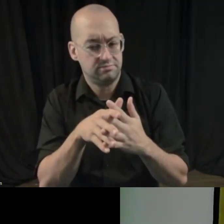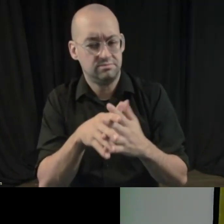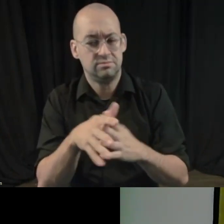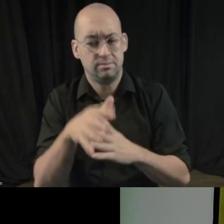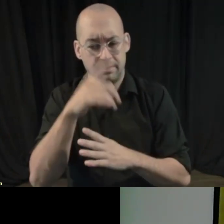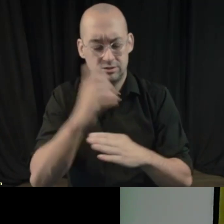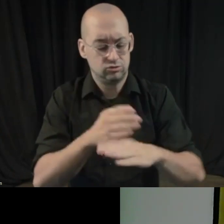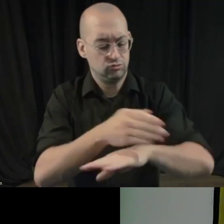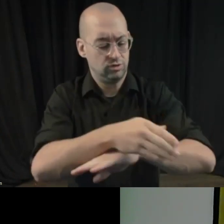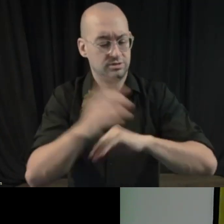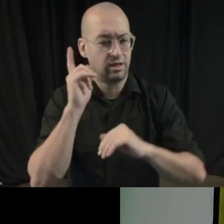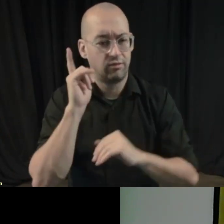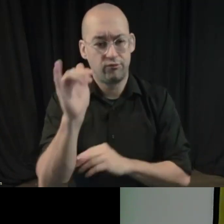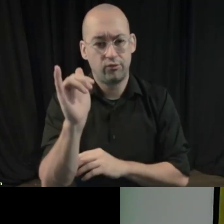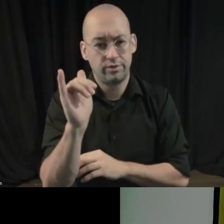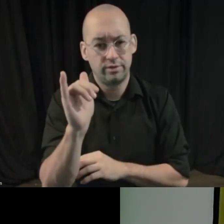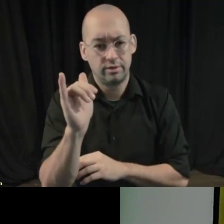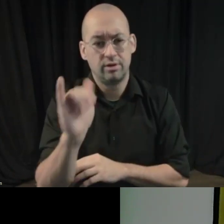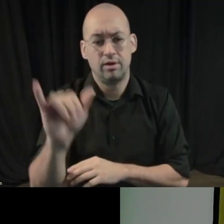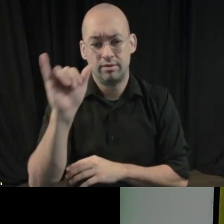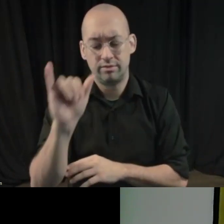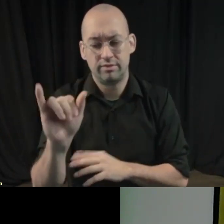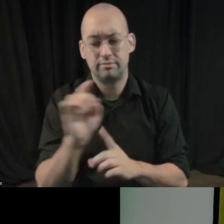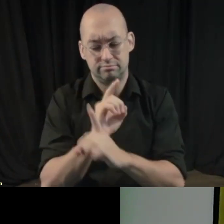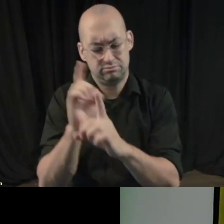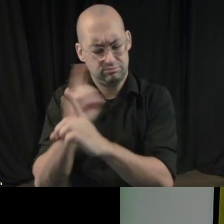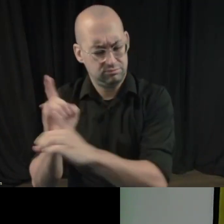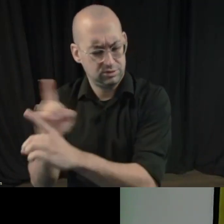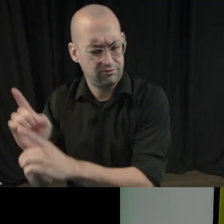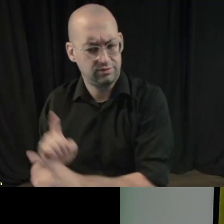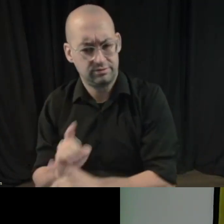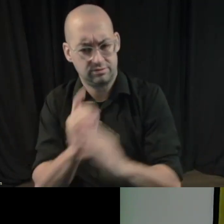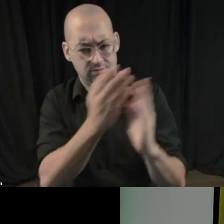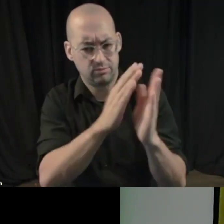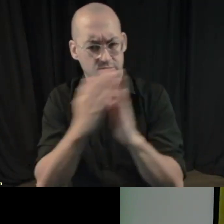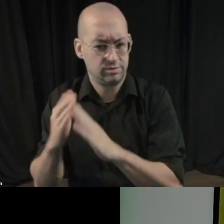of California, that varies from community to community.